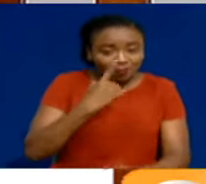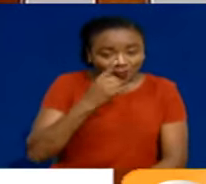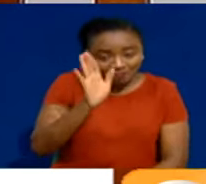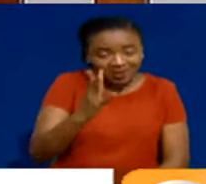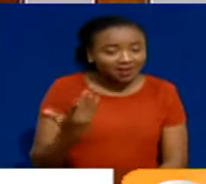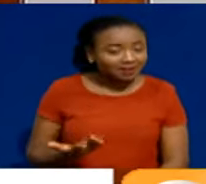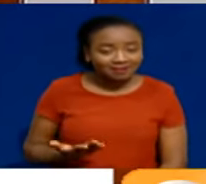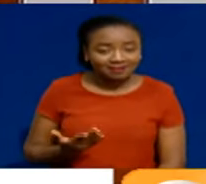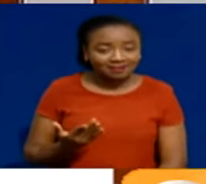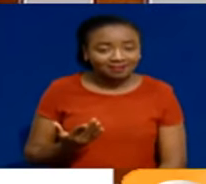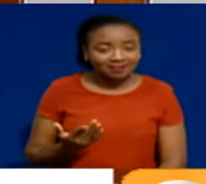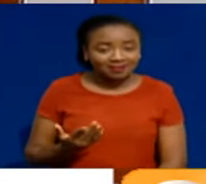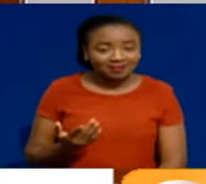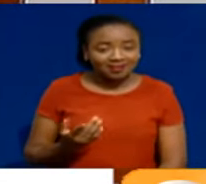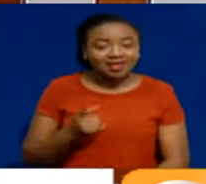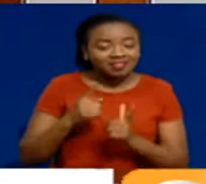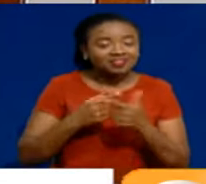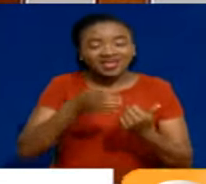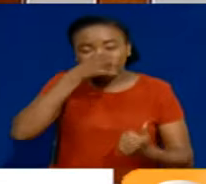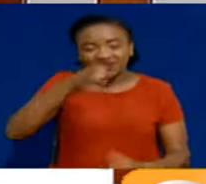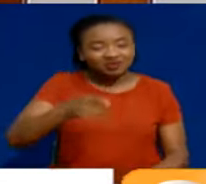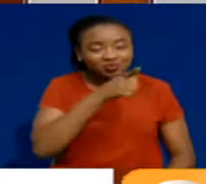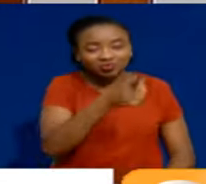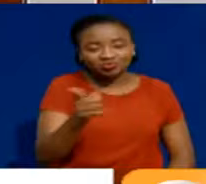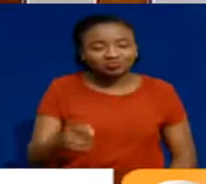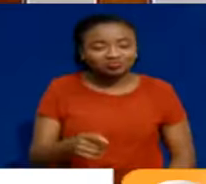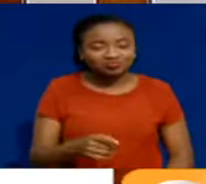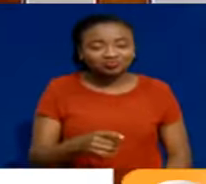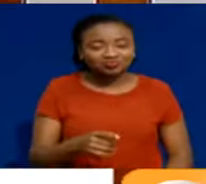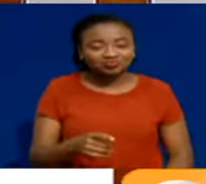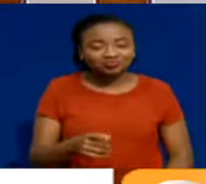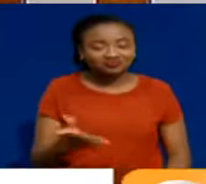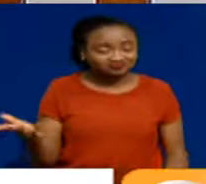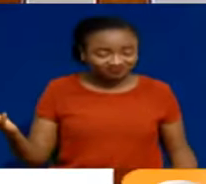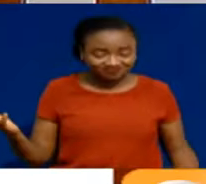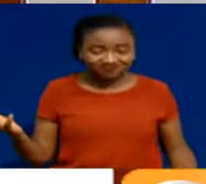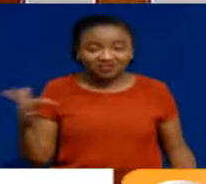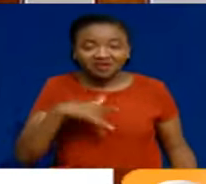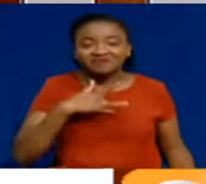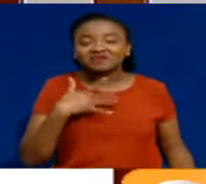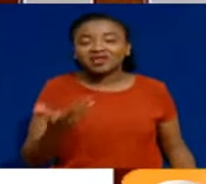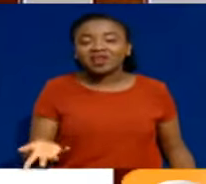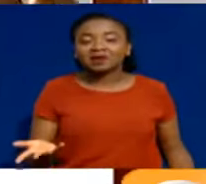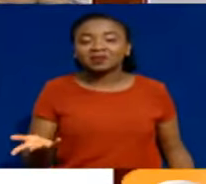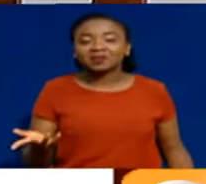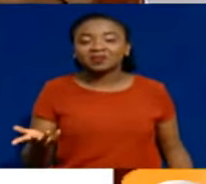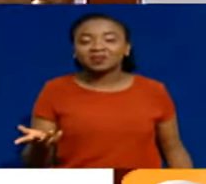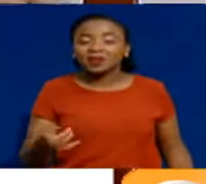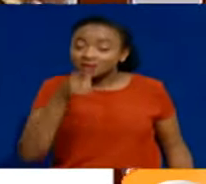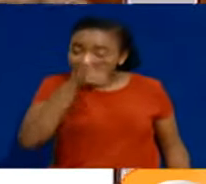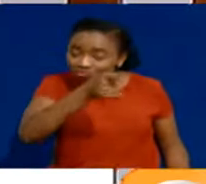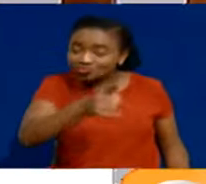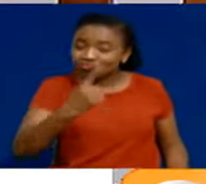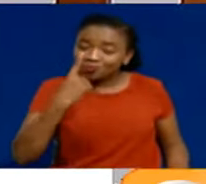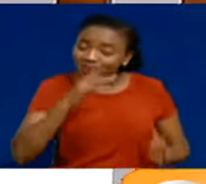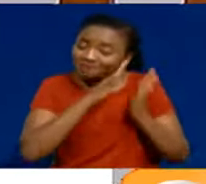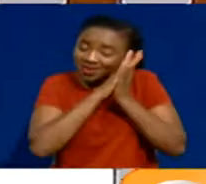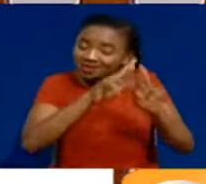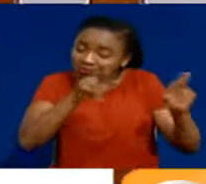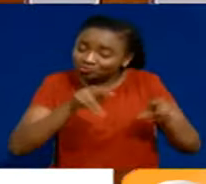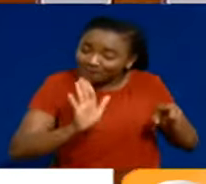you. What about somebody who comes into your bedroom, yourself? That bedroom is your bedroom. You yourself,